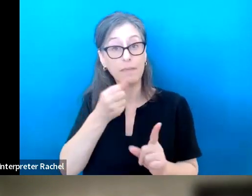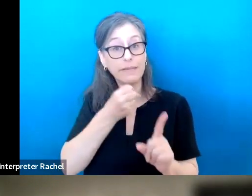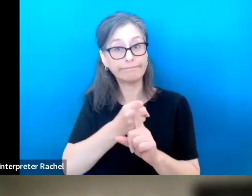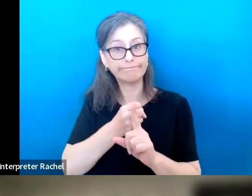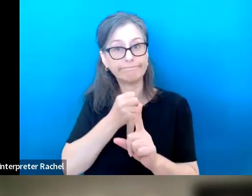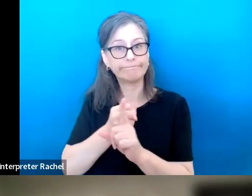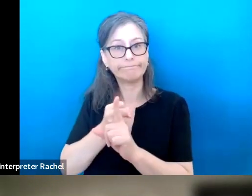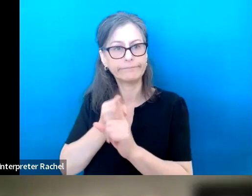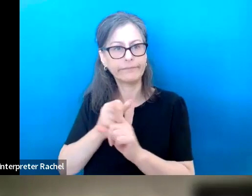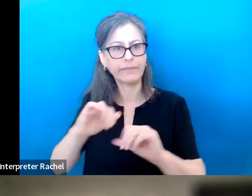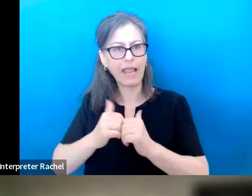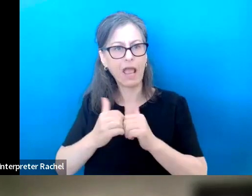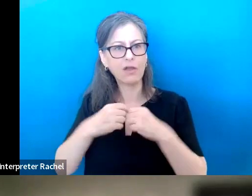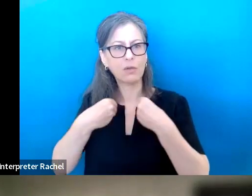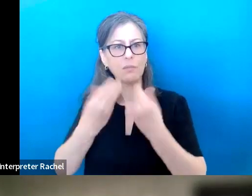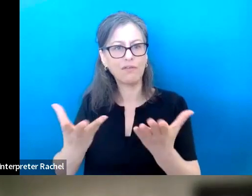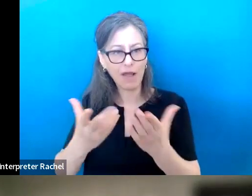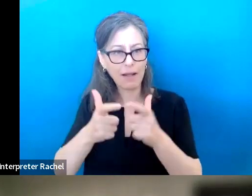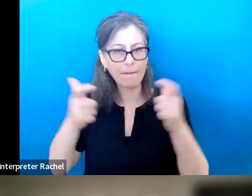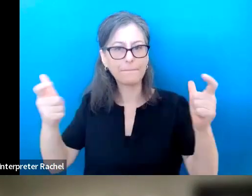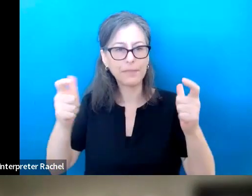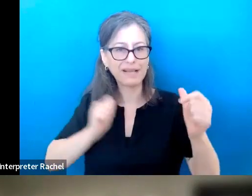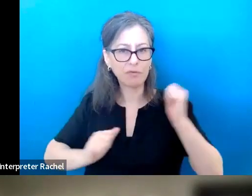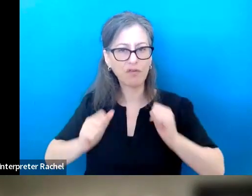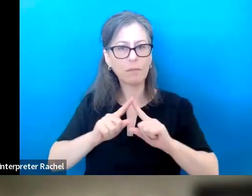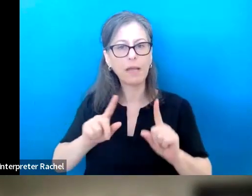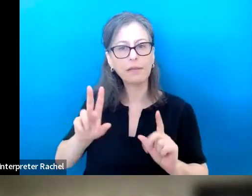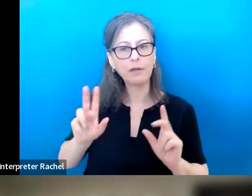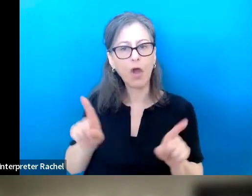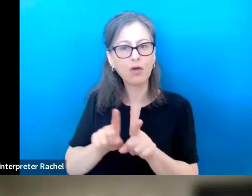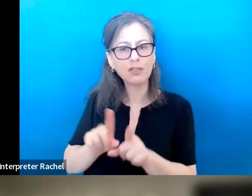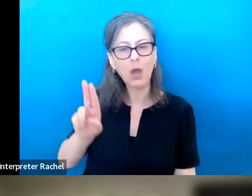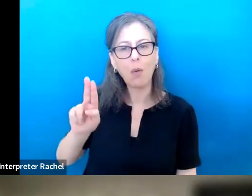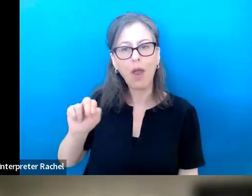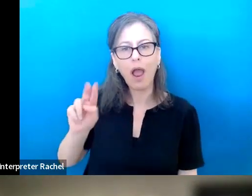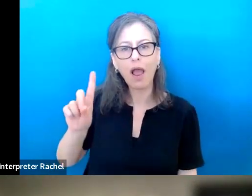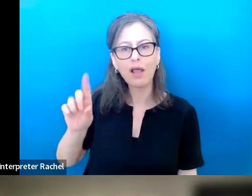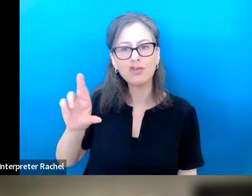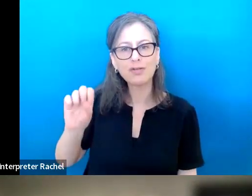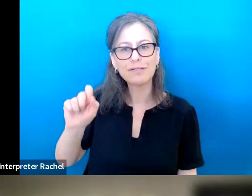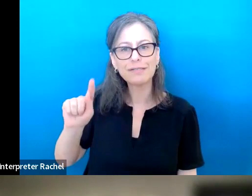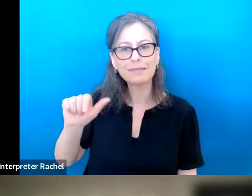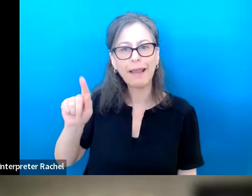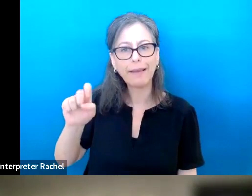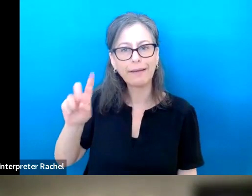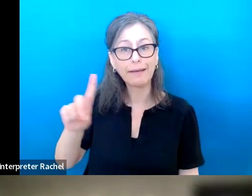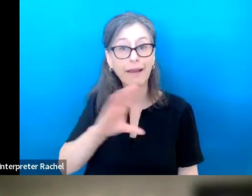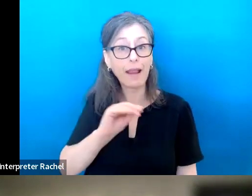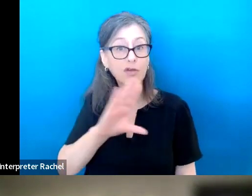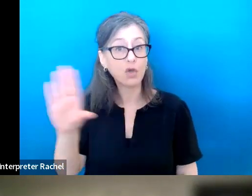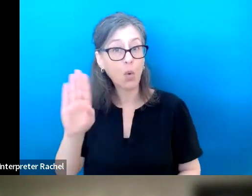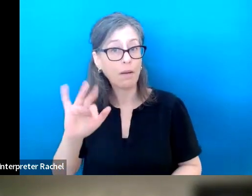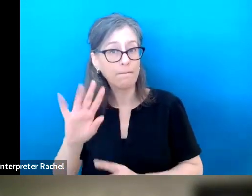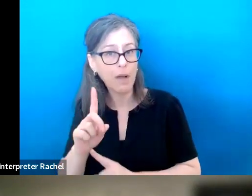such a big performance, but so understated, and the bond that you formed. So I'd love for you to just